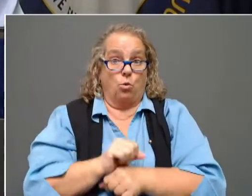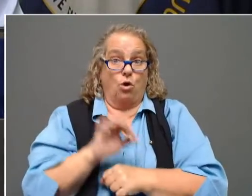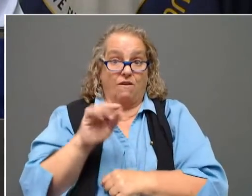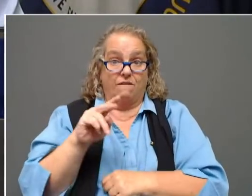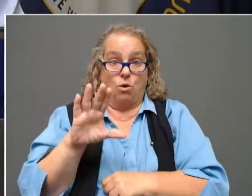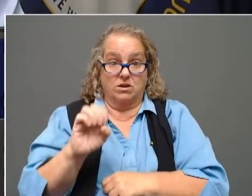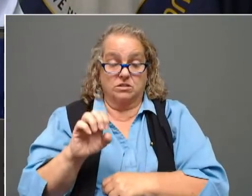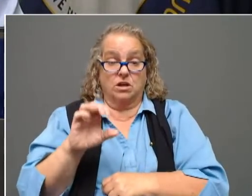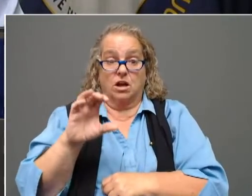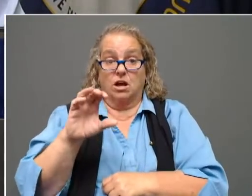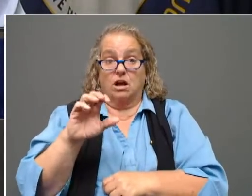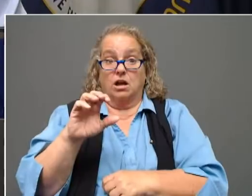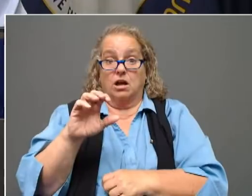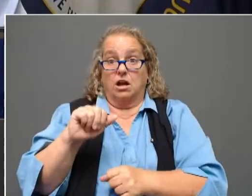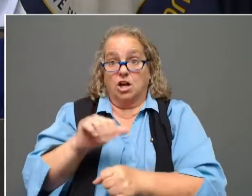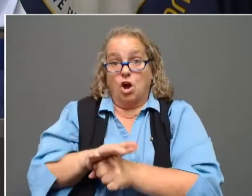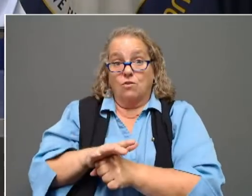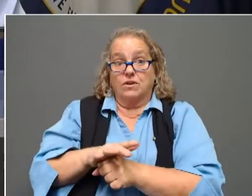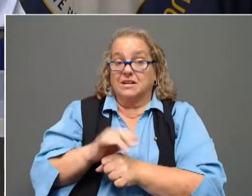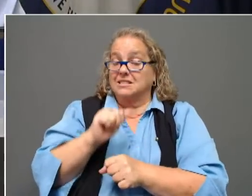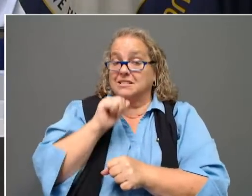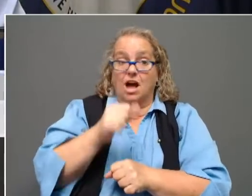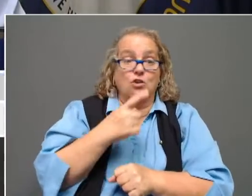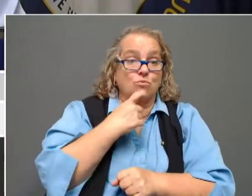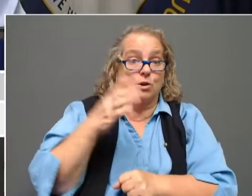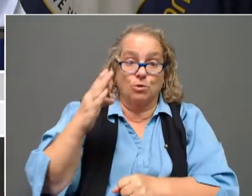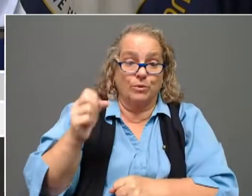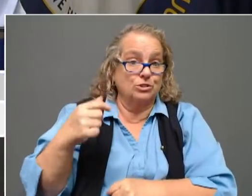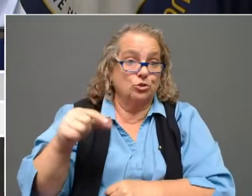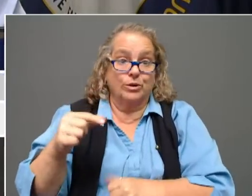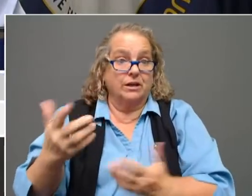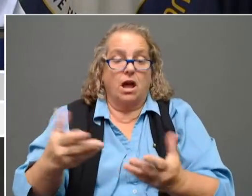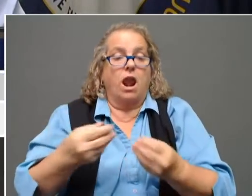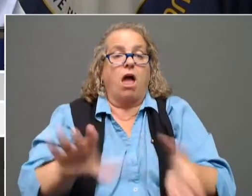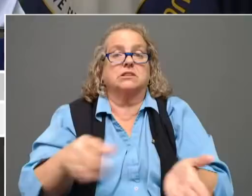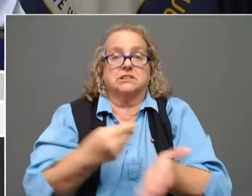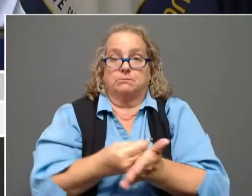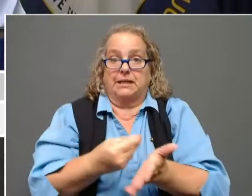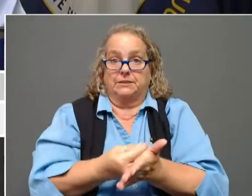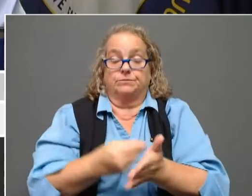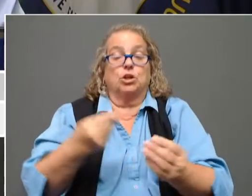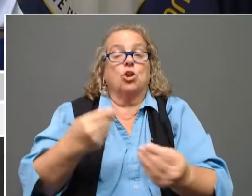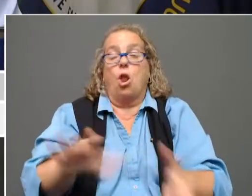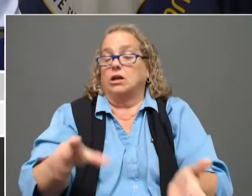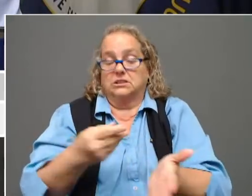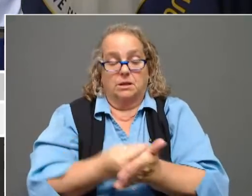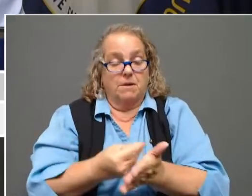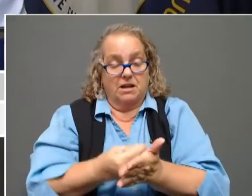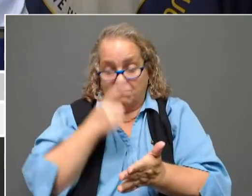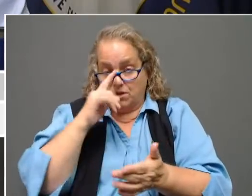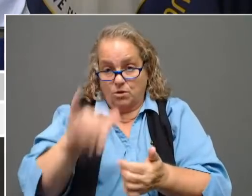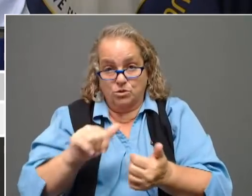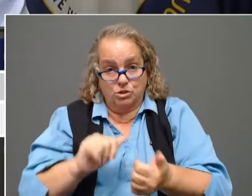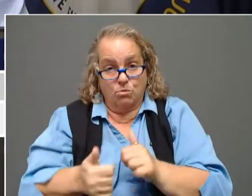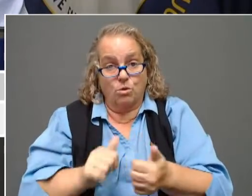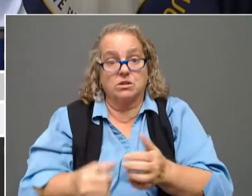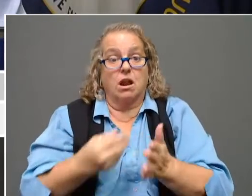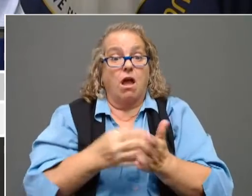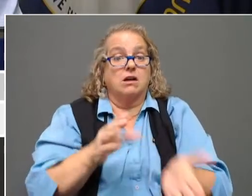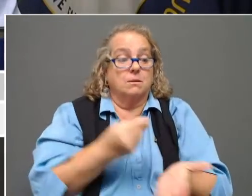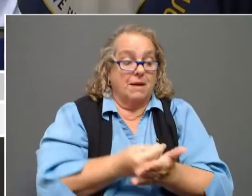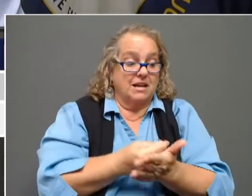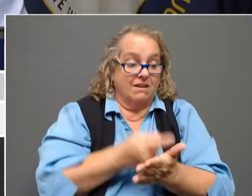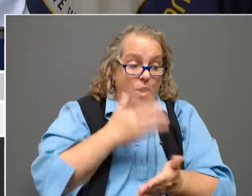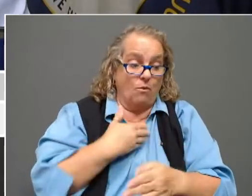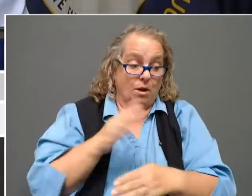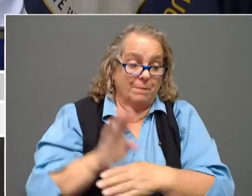one sense isn't red or blue, it's green. It's lost revenue. It's lost revenue for those sports. It's lost revenue for our businesses as well. Just